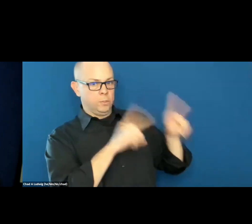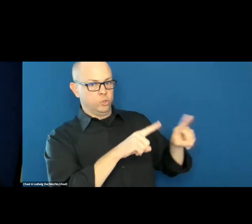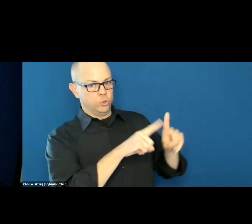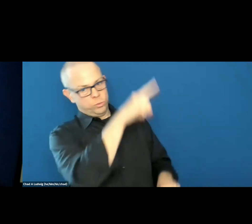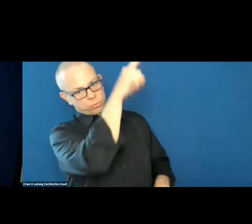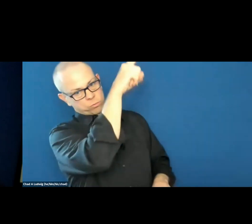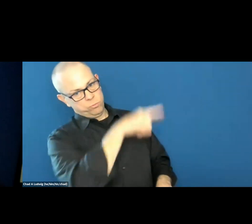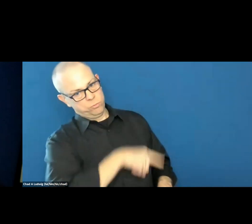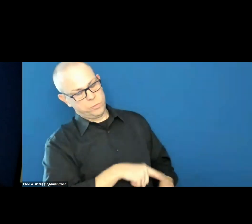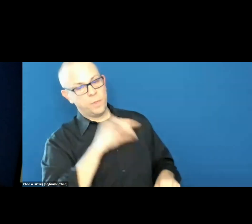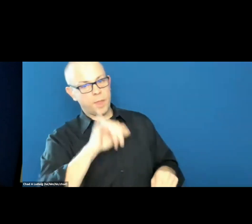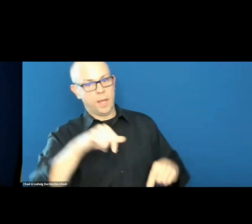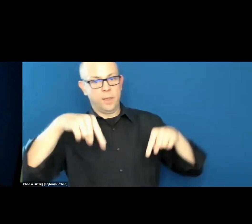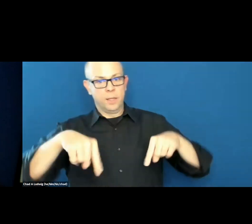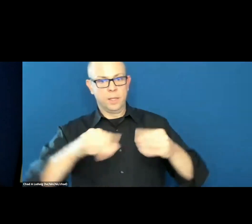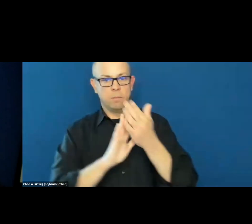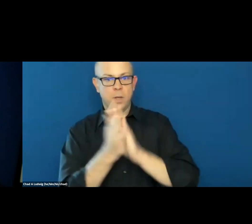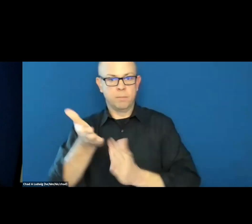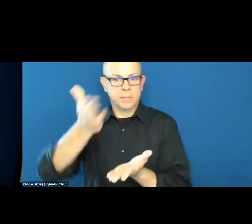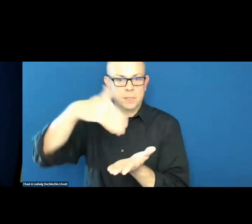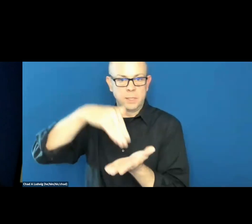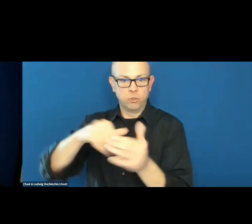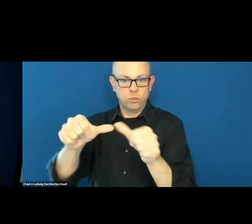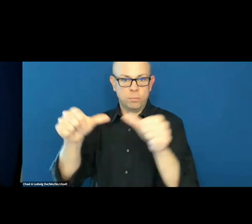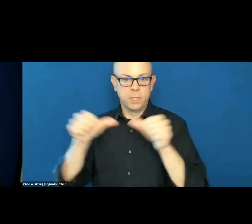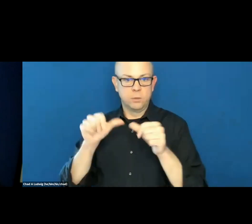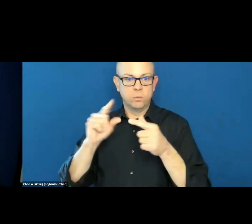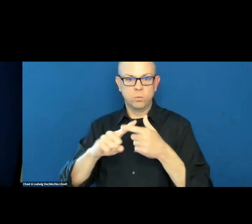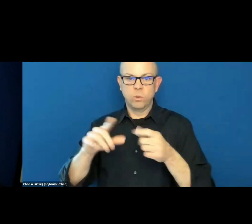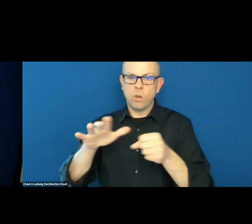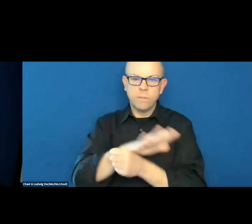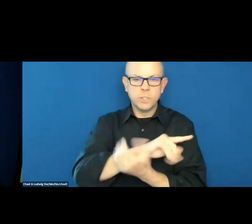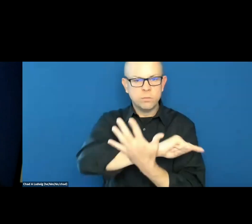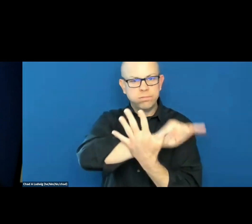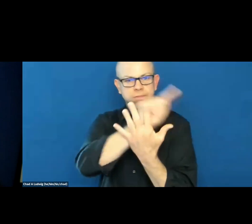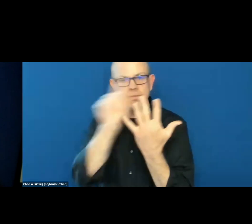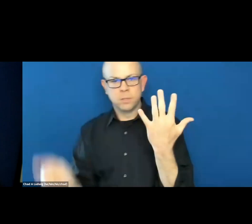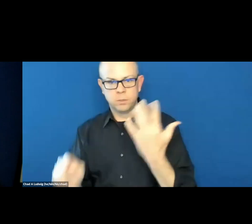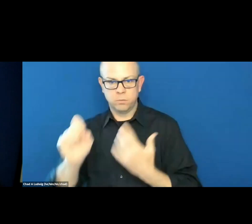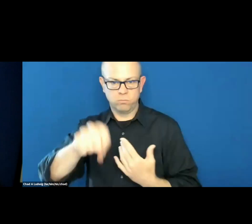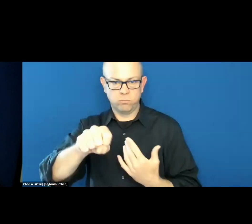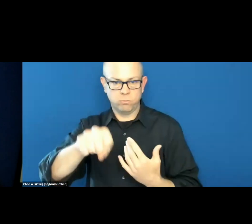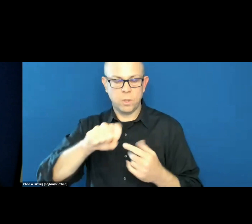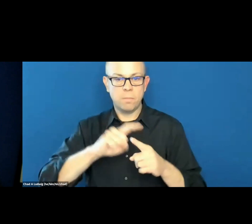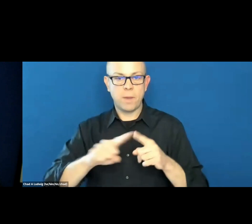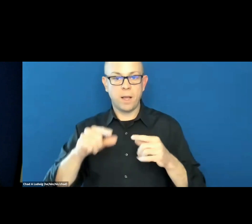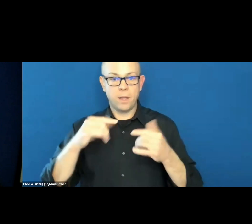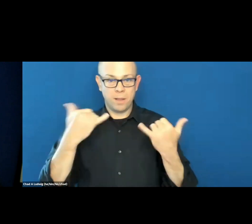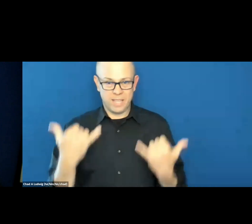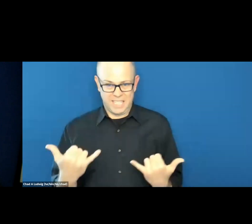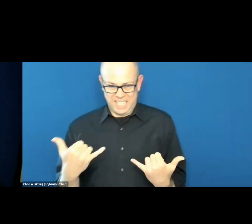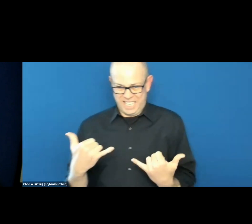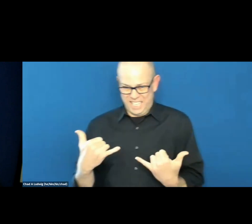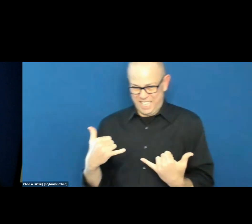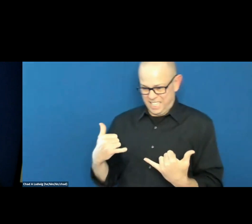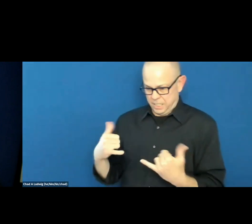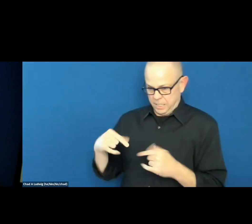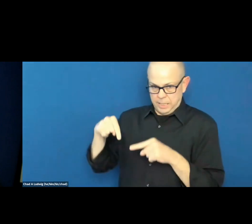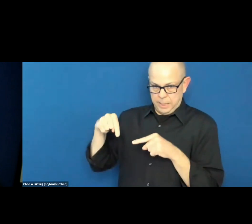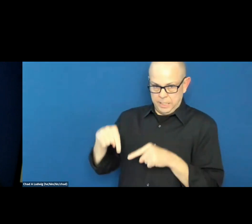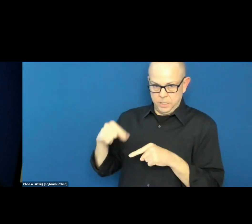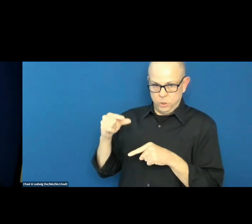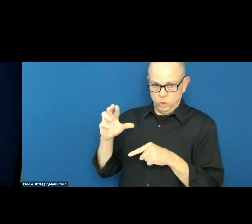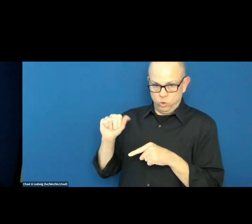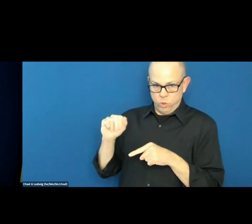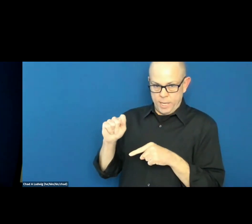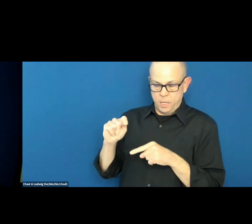working on it. And our goal is to address all of the issues that were identified in that needs assessment. And that's what this center is supposed to be doing, and